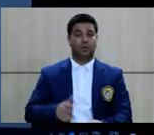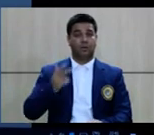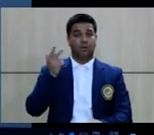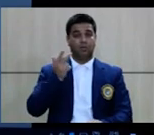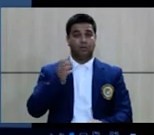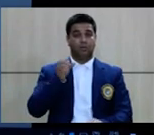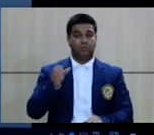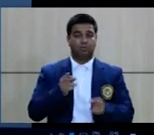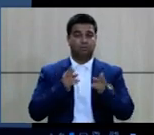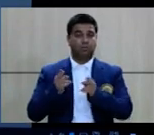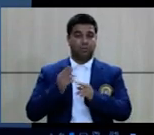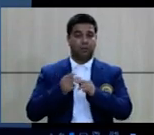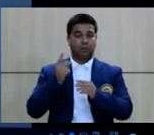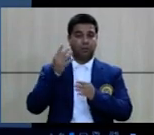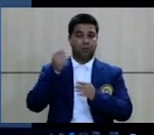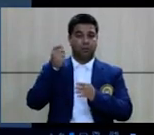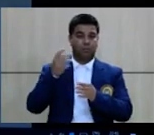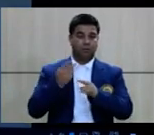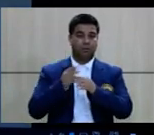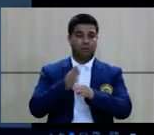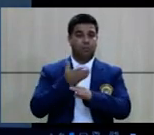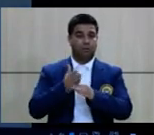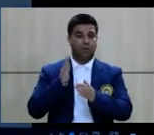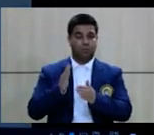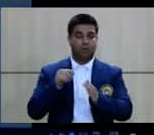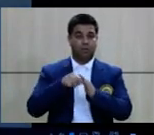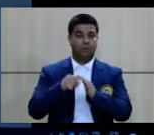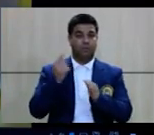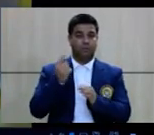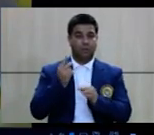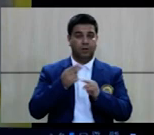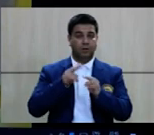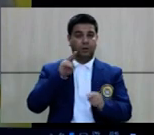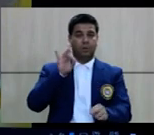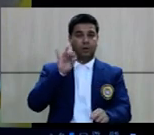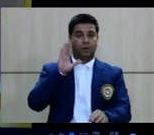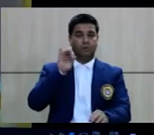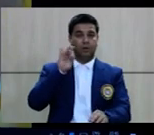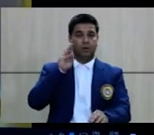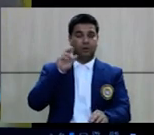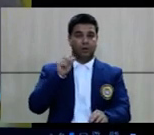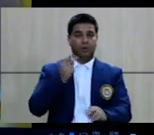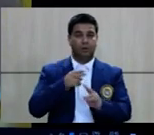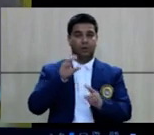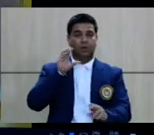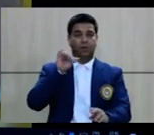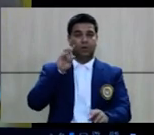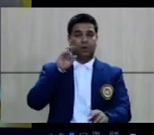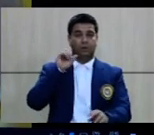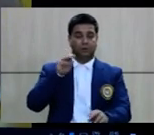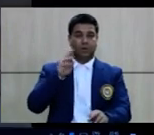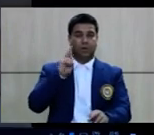3-chi eritmani ham 4-ta probirkaga bo'lamiz. Birinchi probirkaga konsentrlangan sulfat kislota